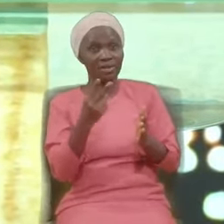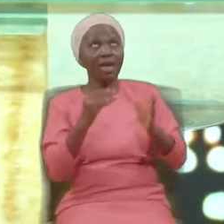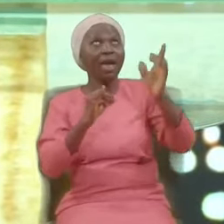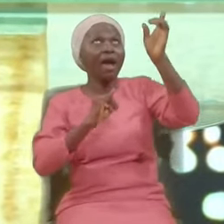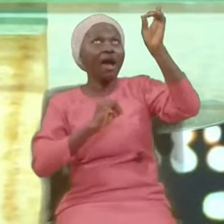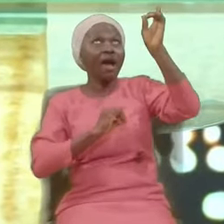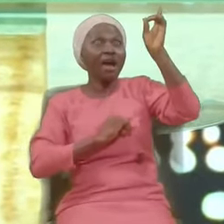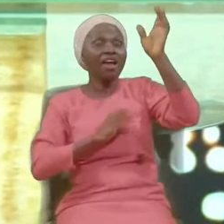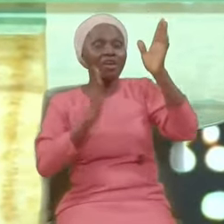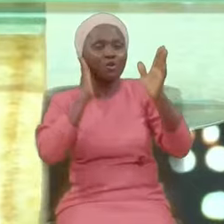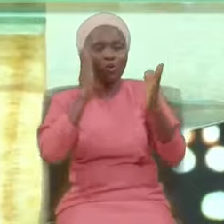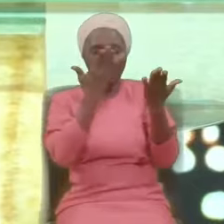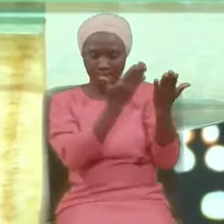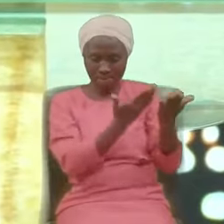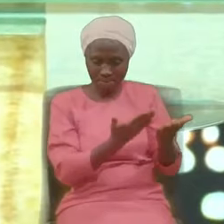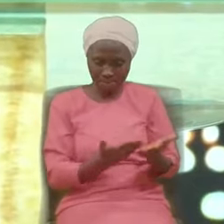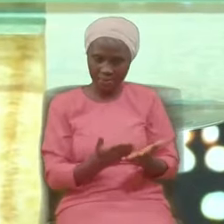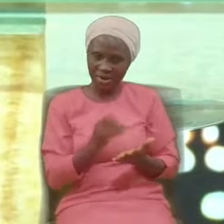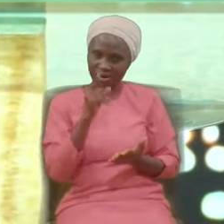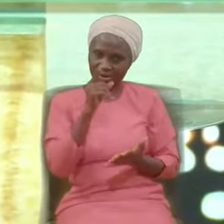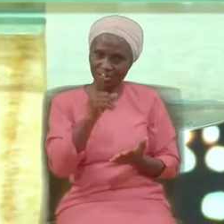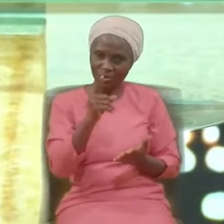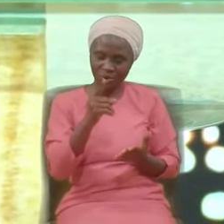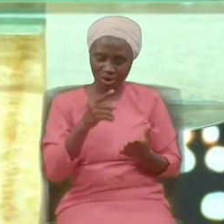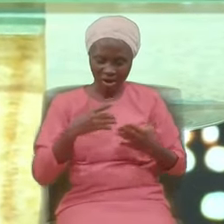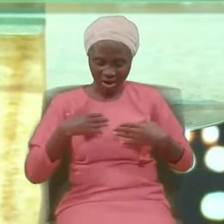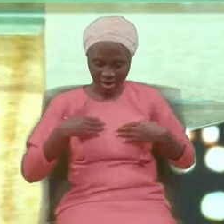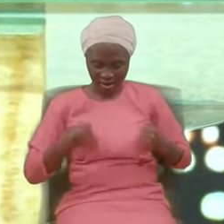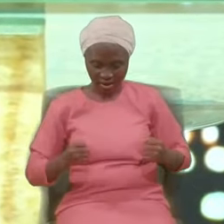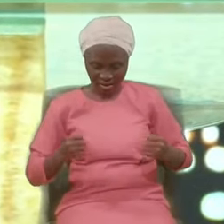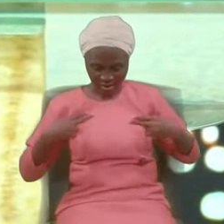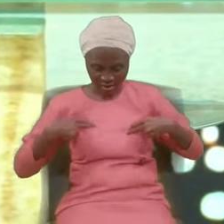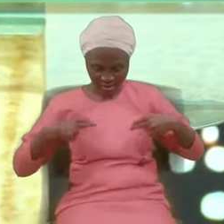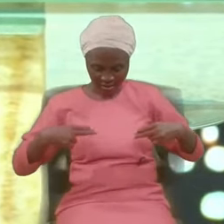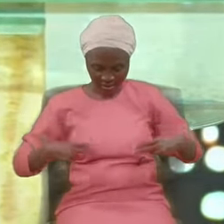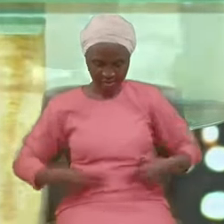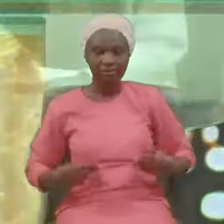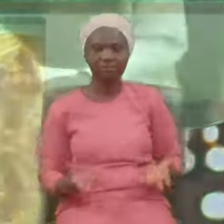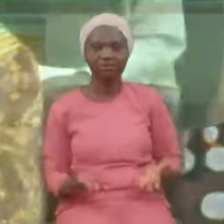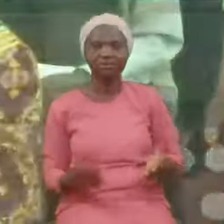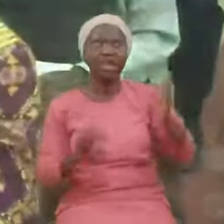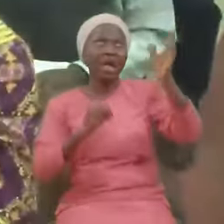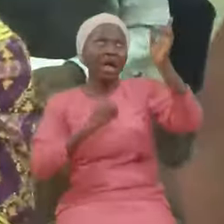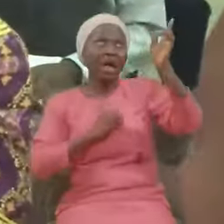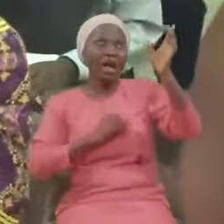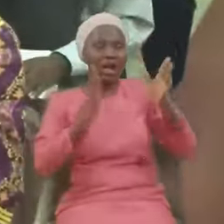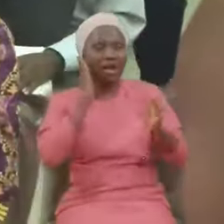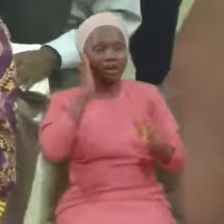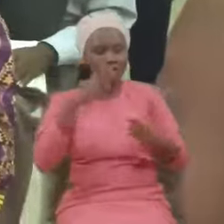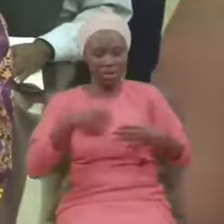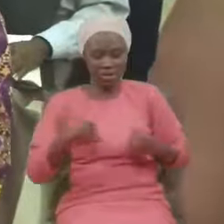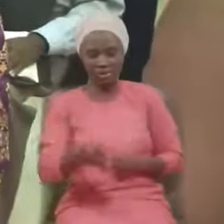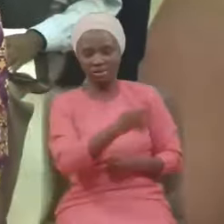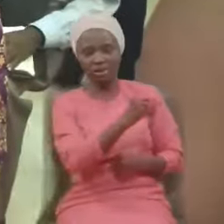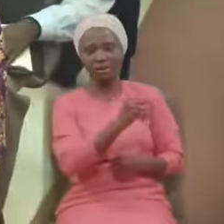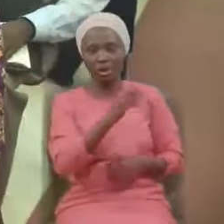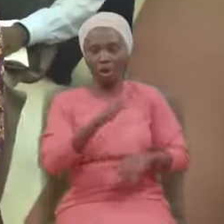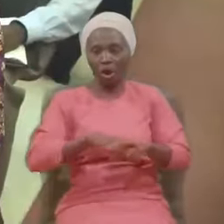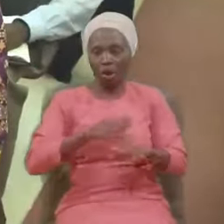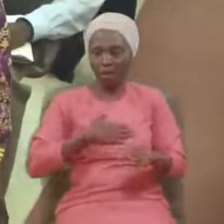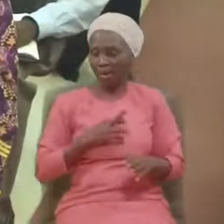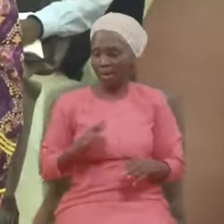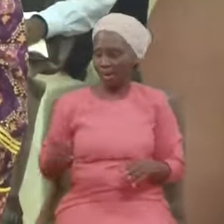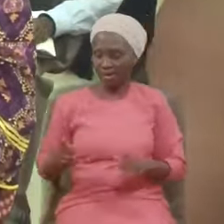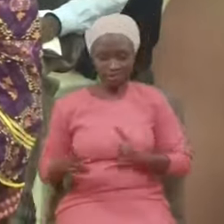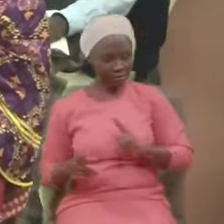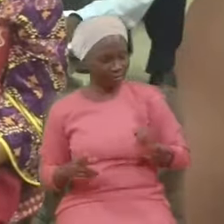cure. I will cure them. On my right hand side, I will cure them. In